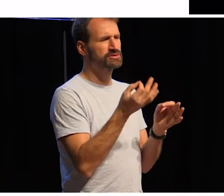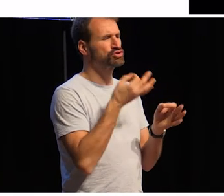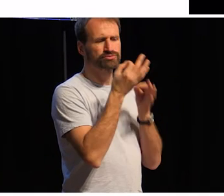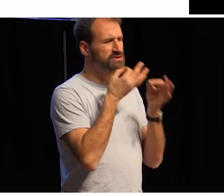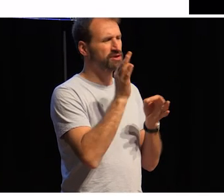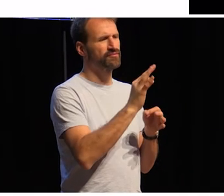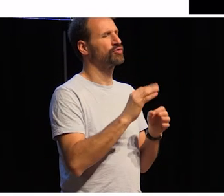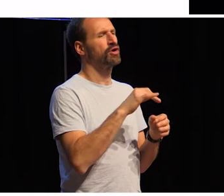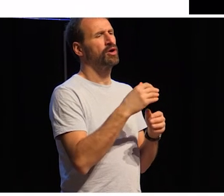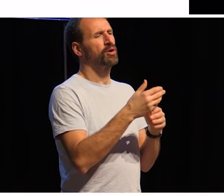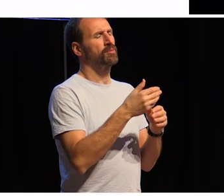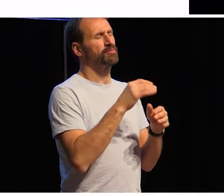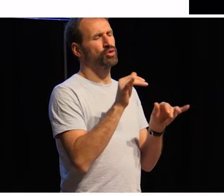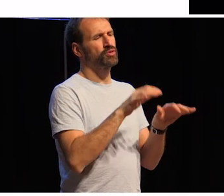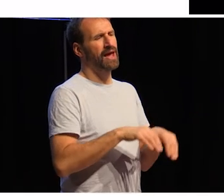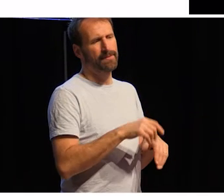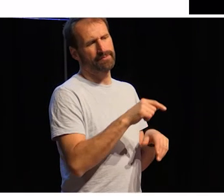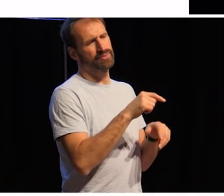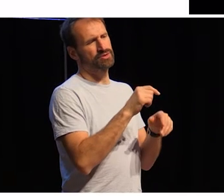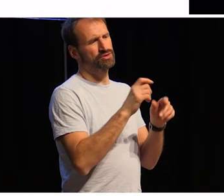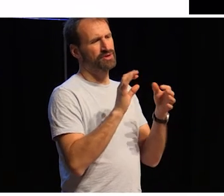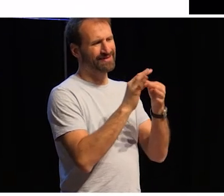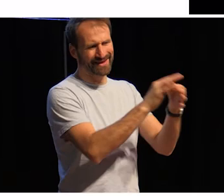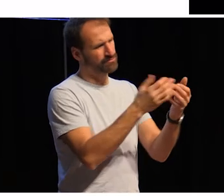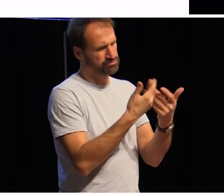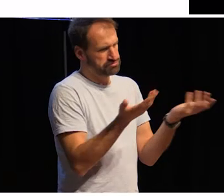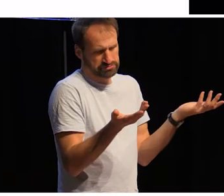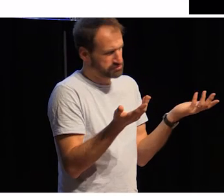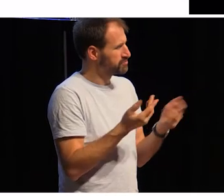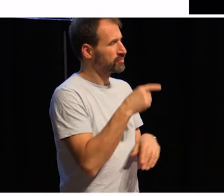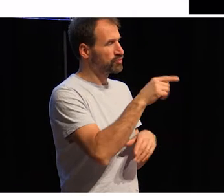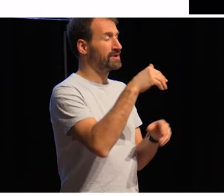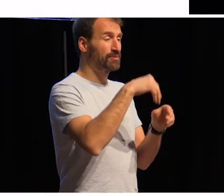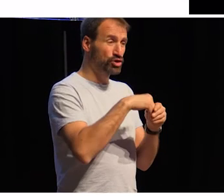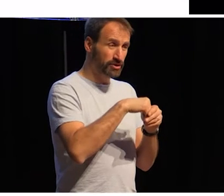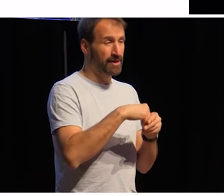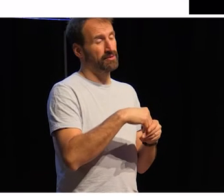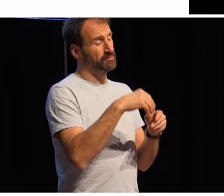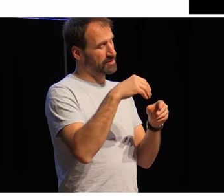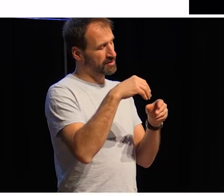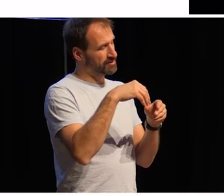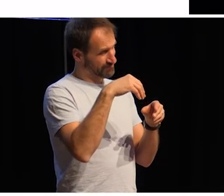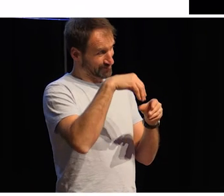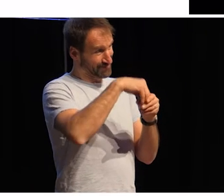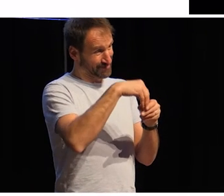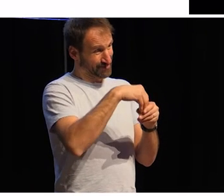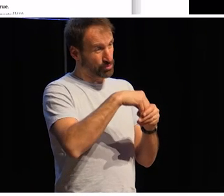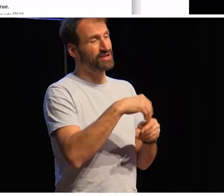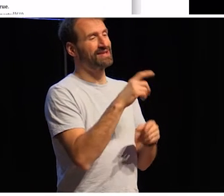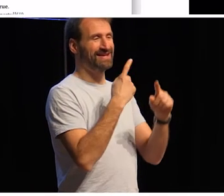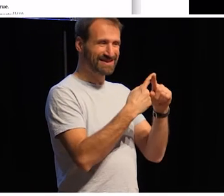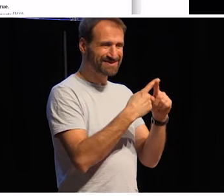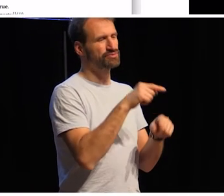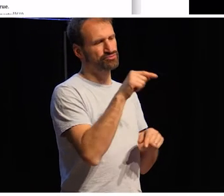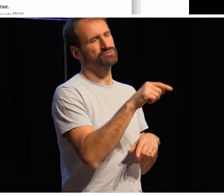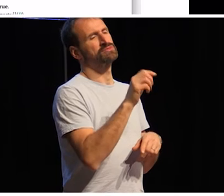prototype chain or anything, and it has exactly one property named x, and its value is an integer. So as the compiler is